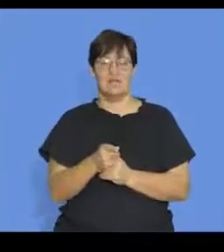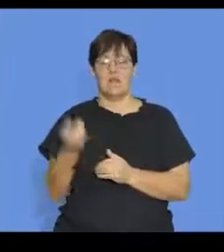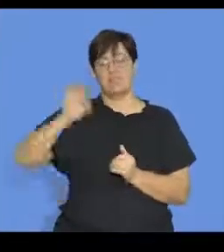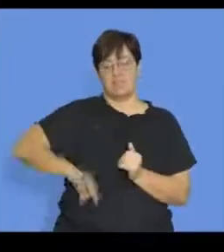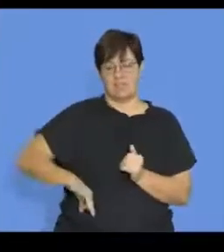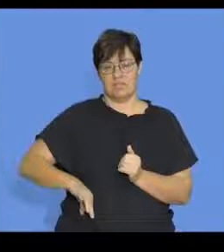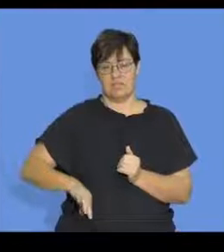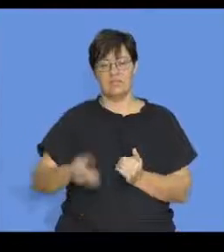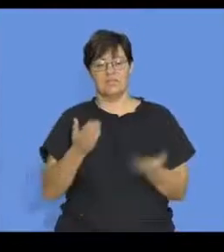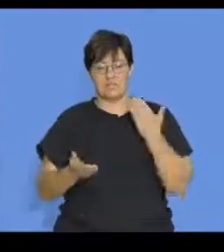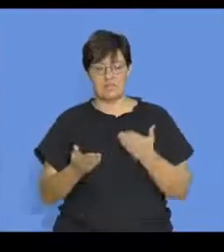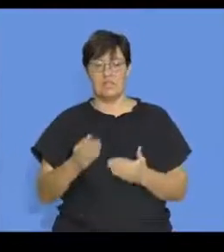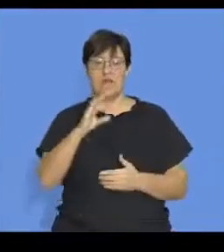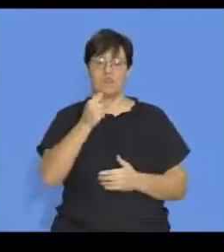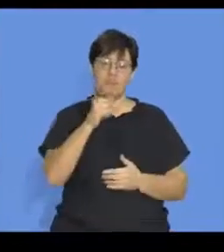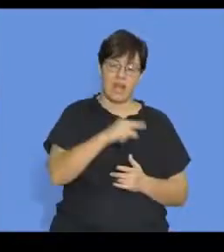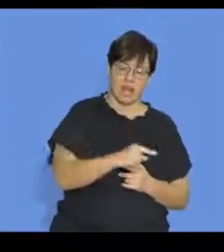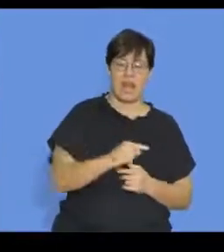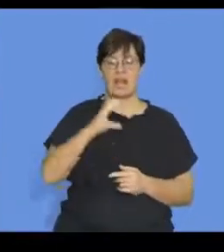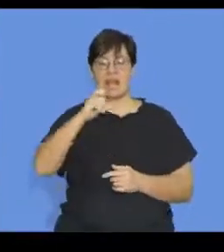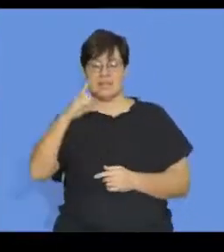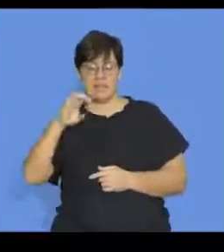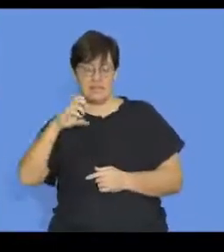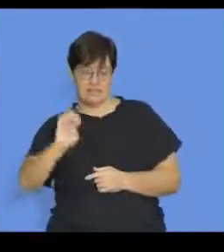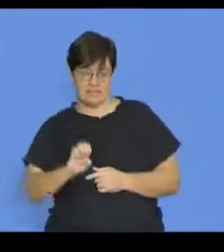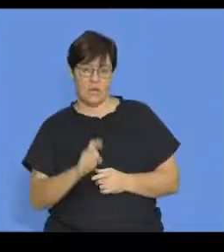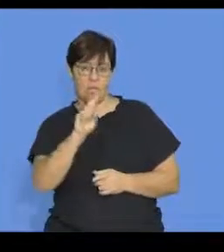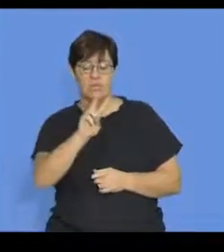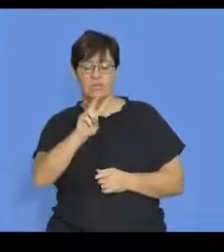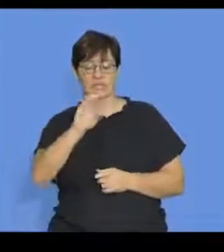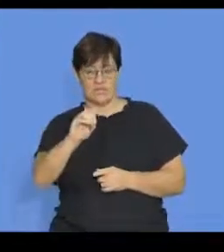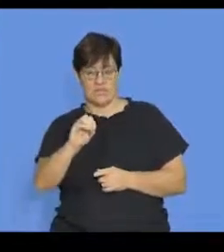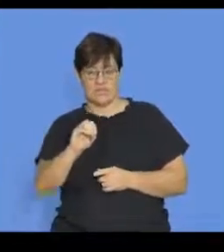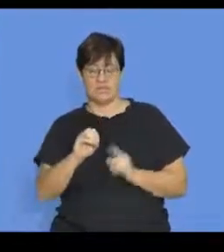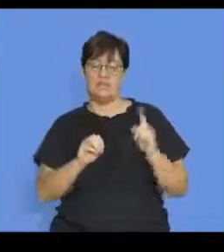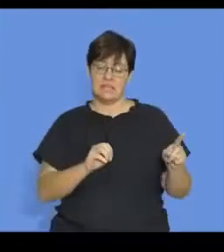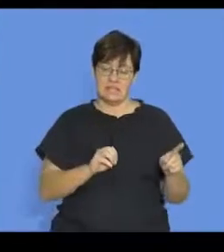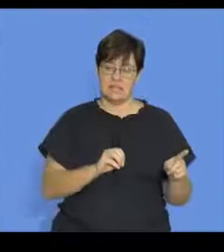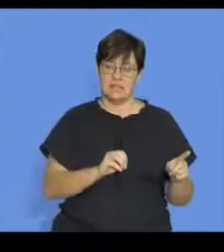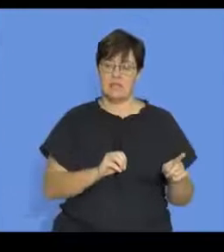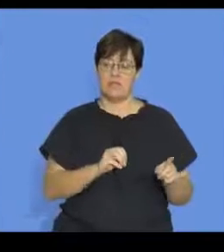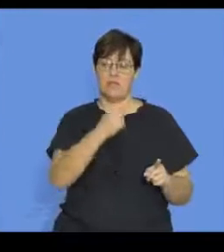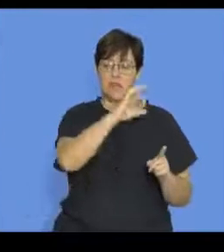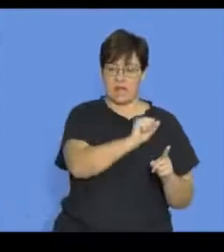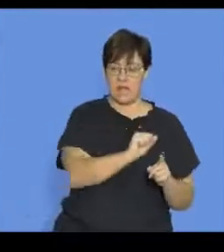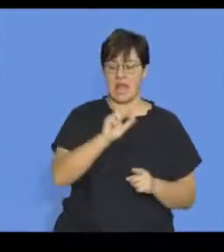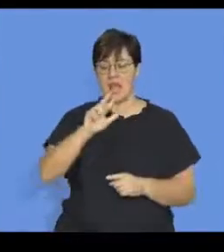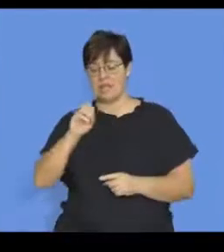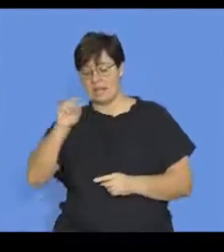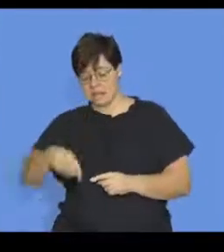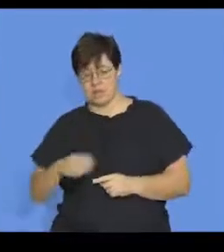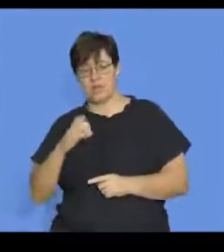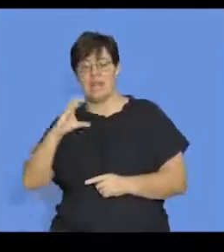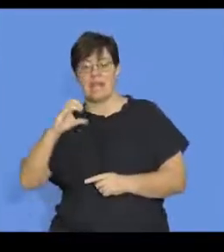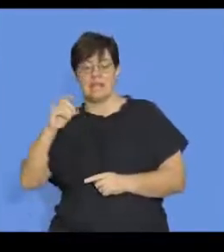that remaining profit between Craig and Candace, 120,000 for Craig, 80,000